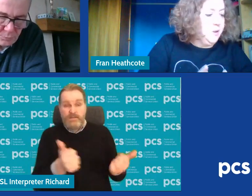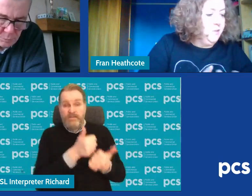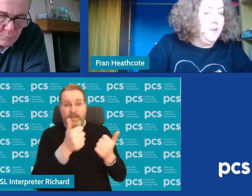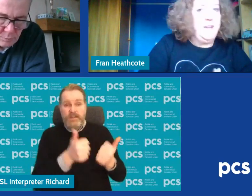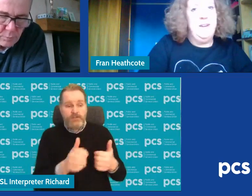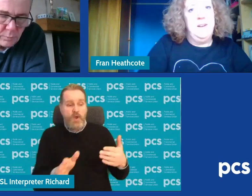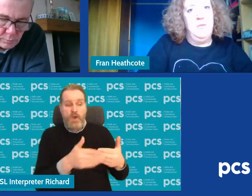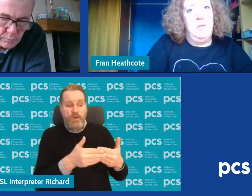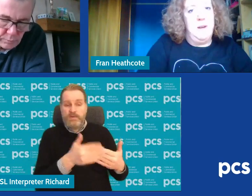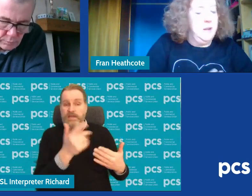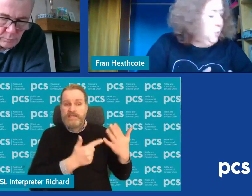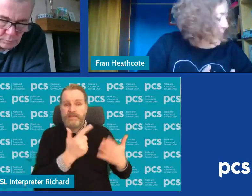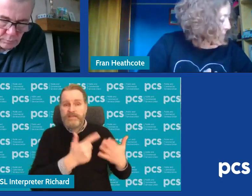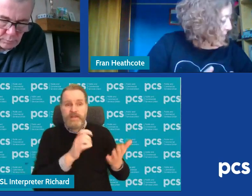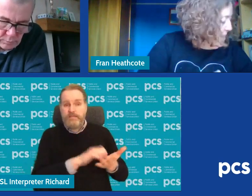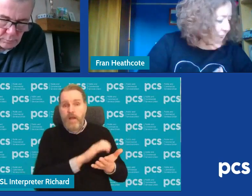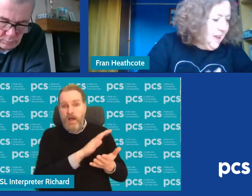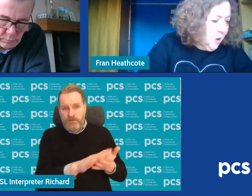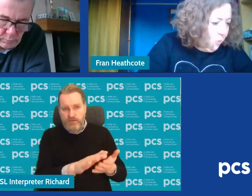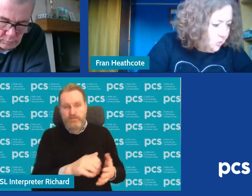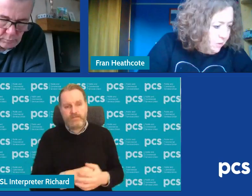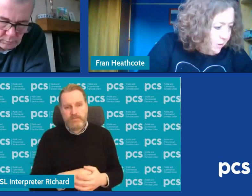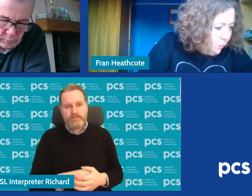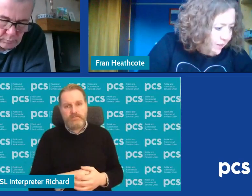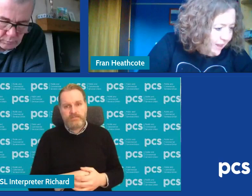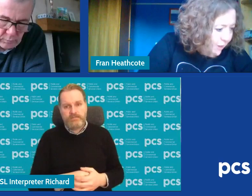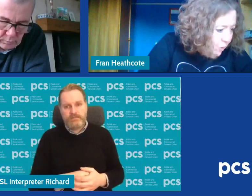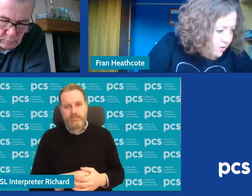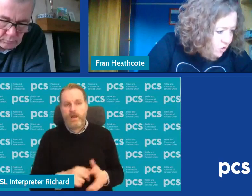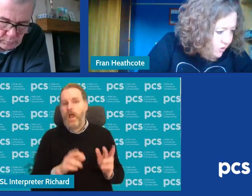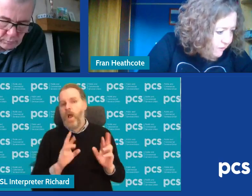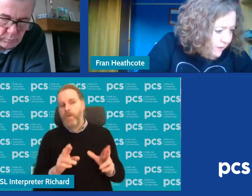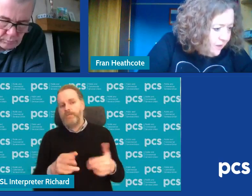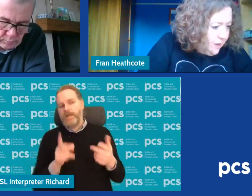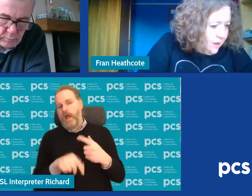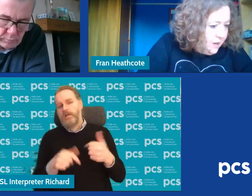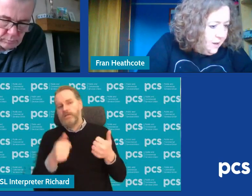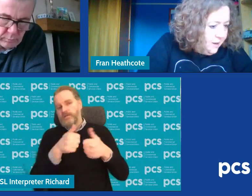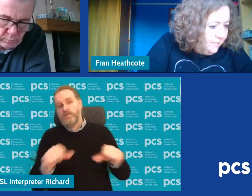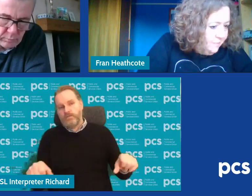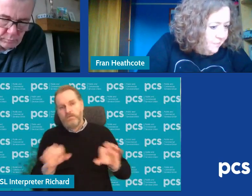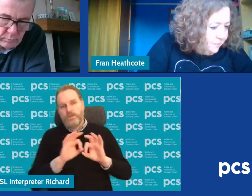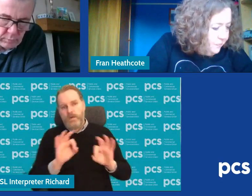So hopefully, Louise, that helps with that question.